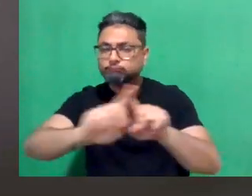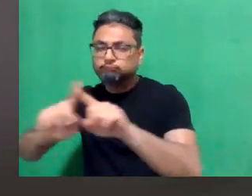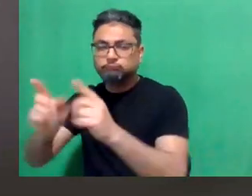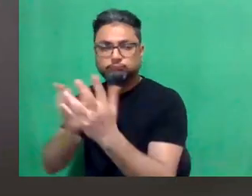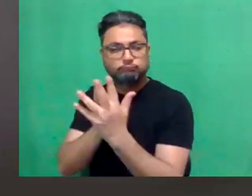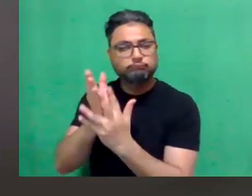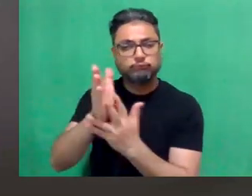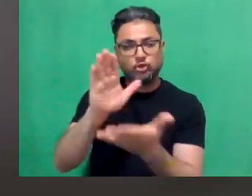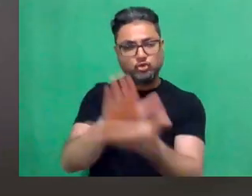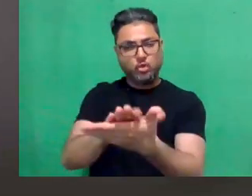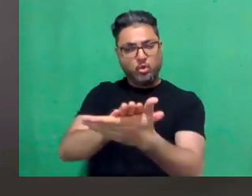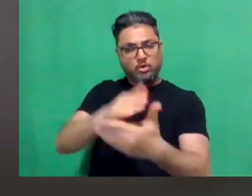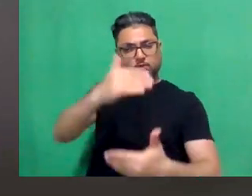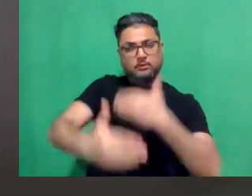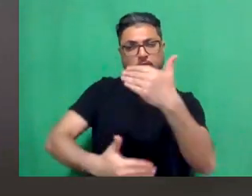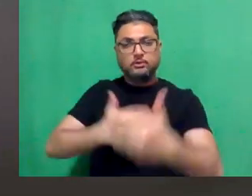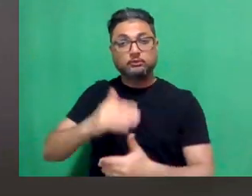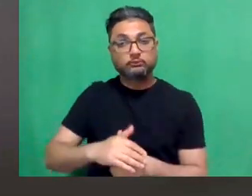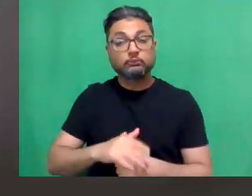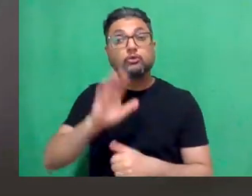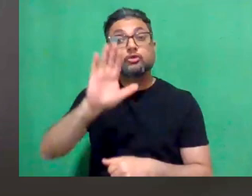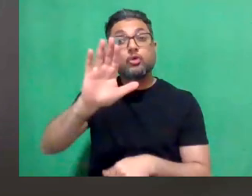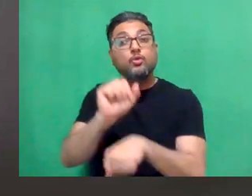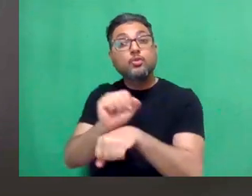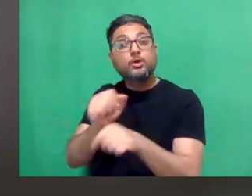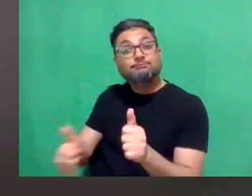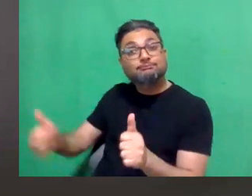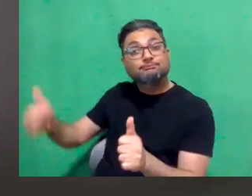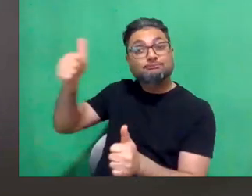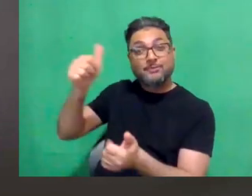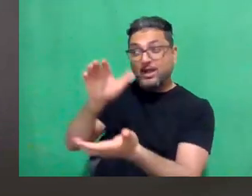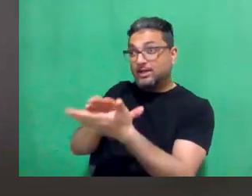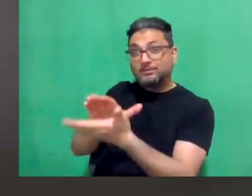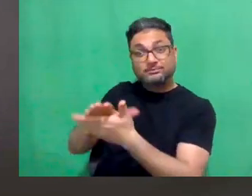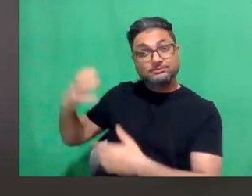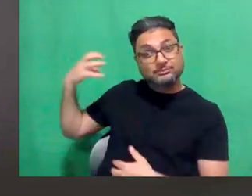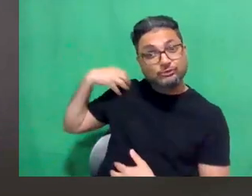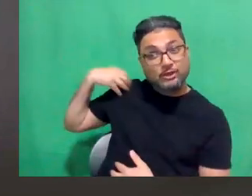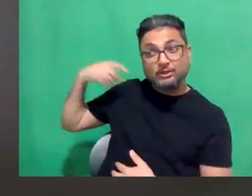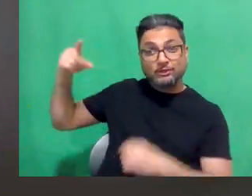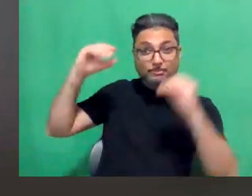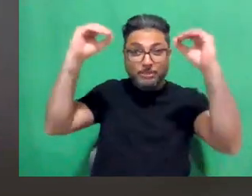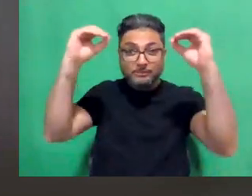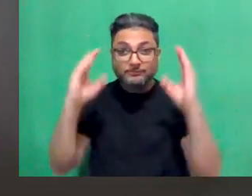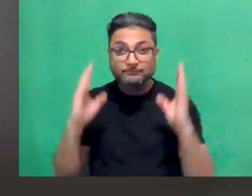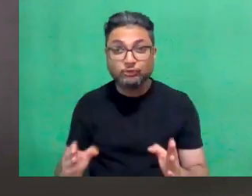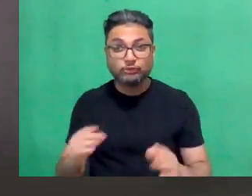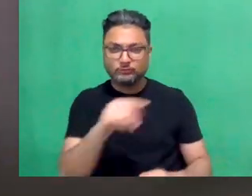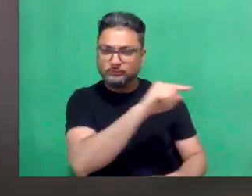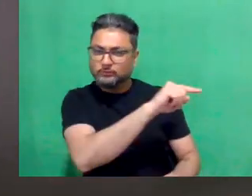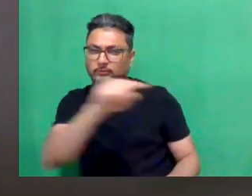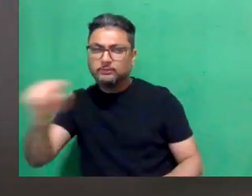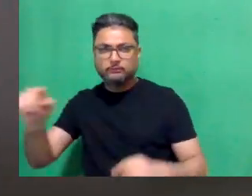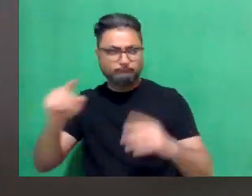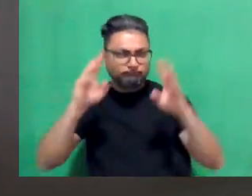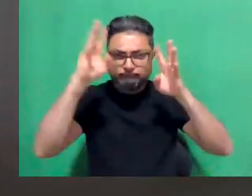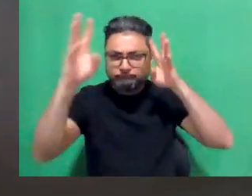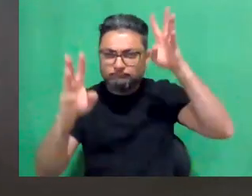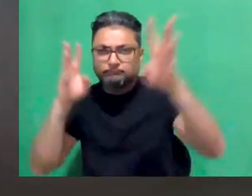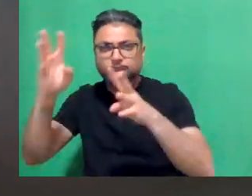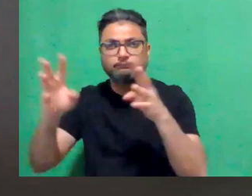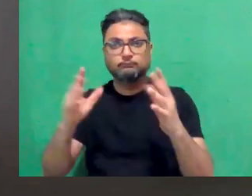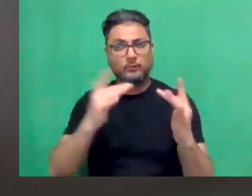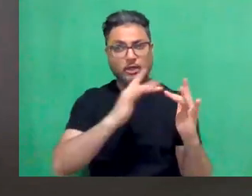I've been working with your deans, academic chairs, and faculty to develop innovative and creative ways to deliver courses online and in